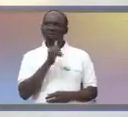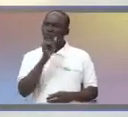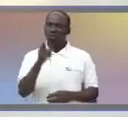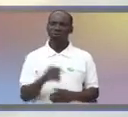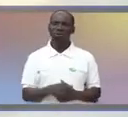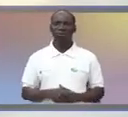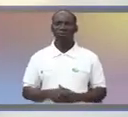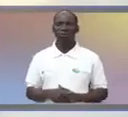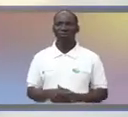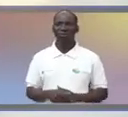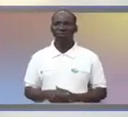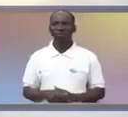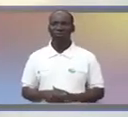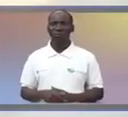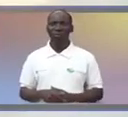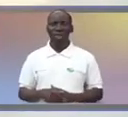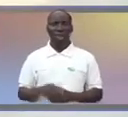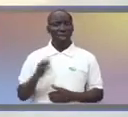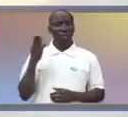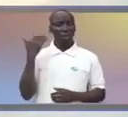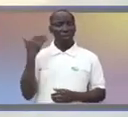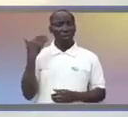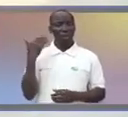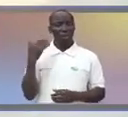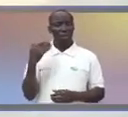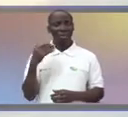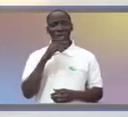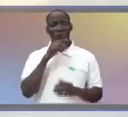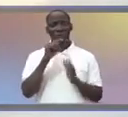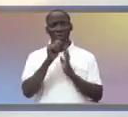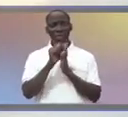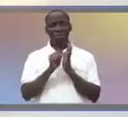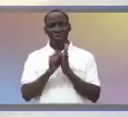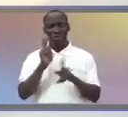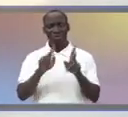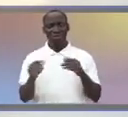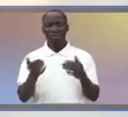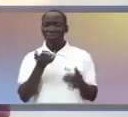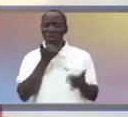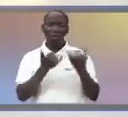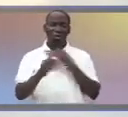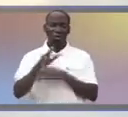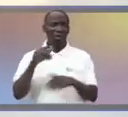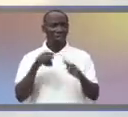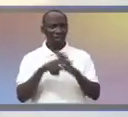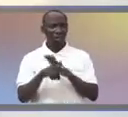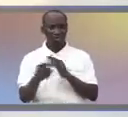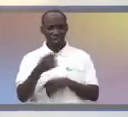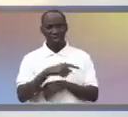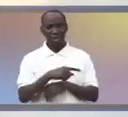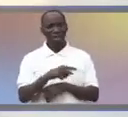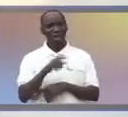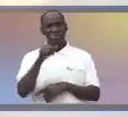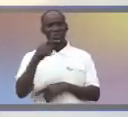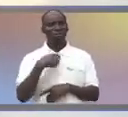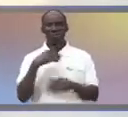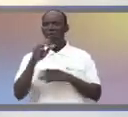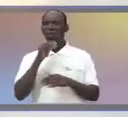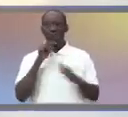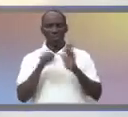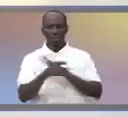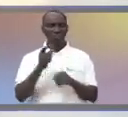use akoso adaka mu na onnim mpo na so yankopon kunu no ye ne yankopon adom o de bible na maye ye kan